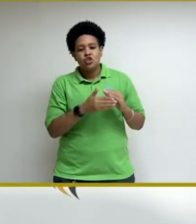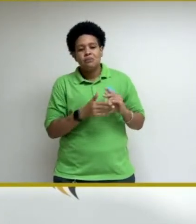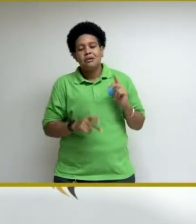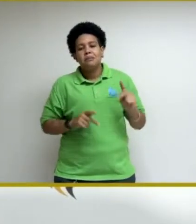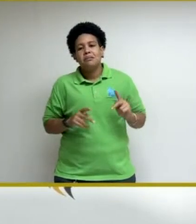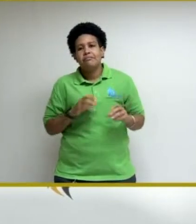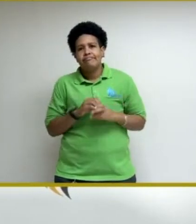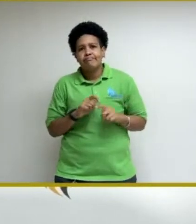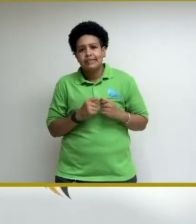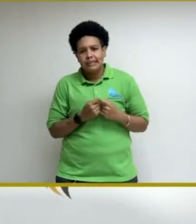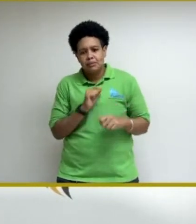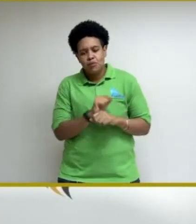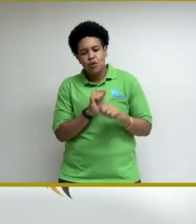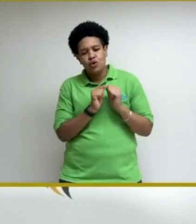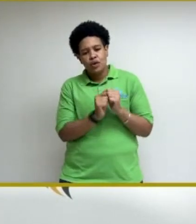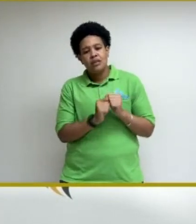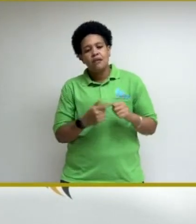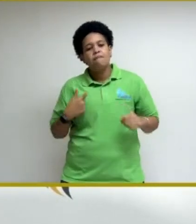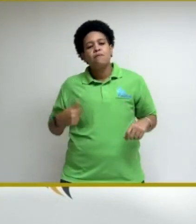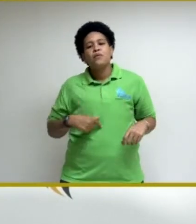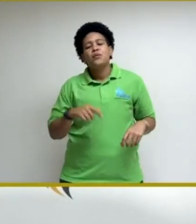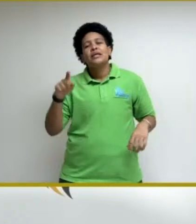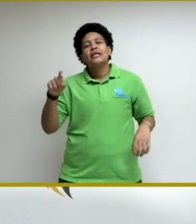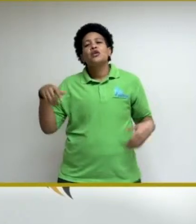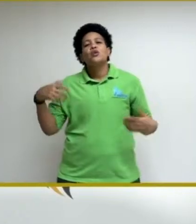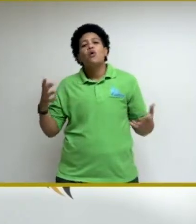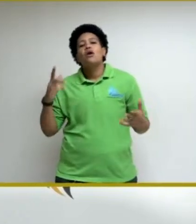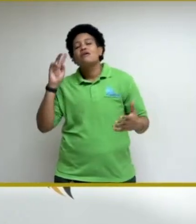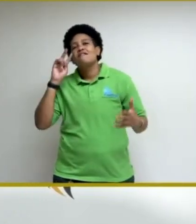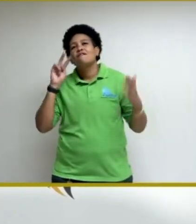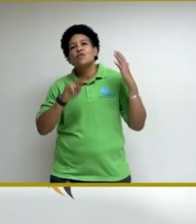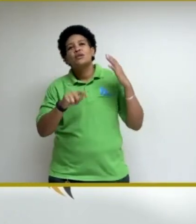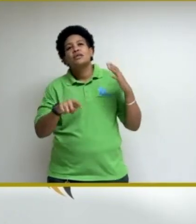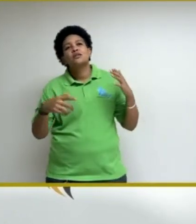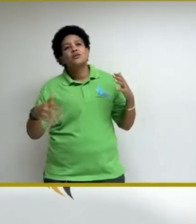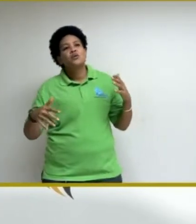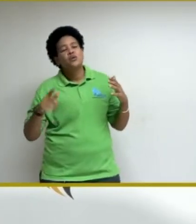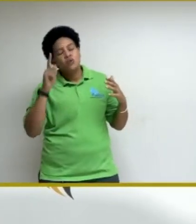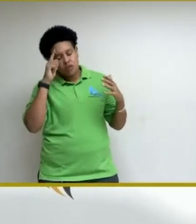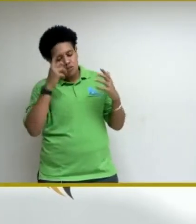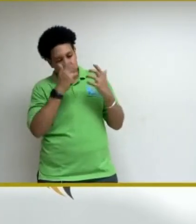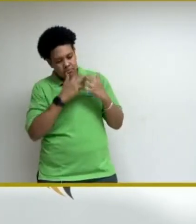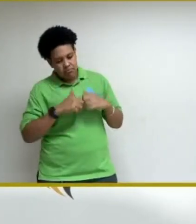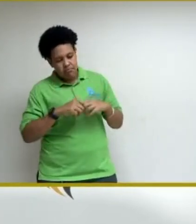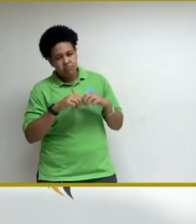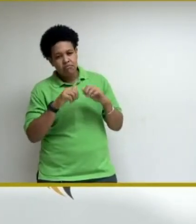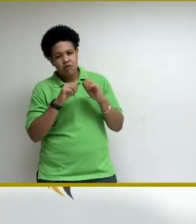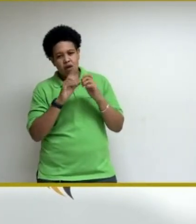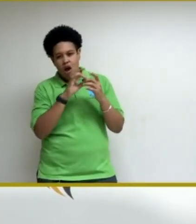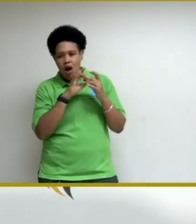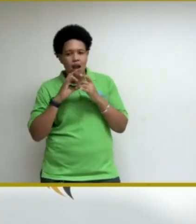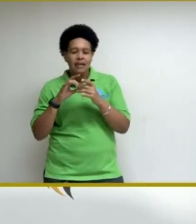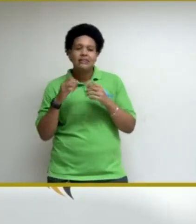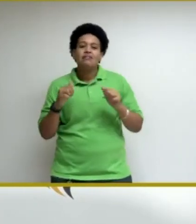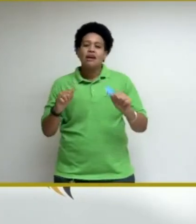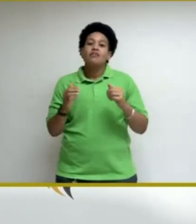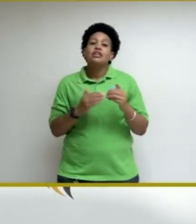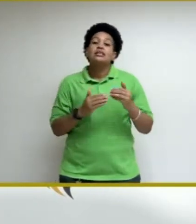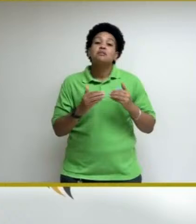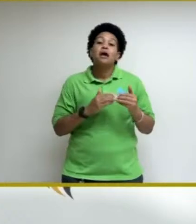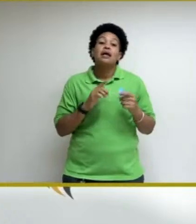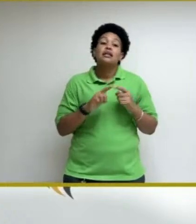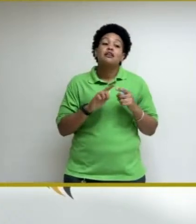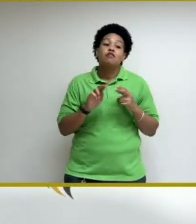people. And, you know, we need to view this as a very collective effort. Despite cases